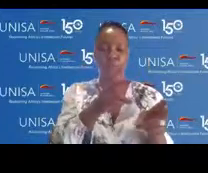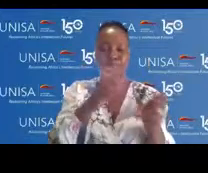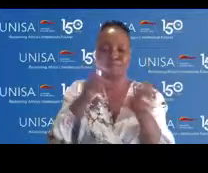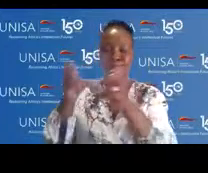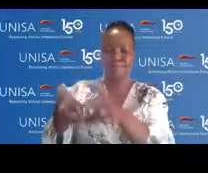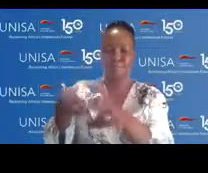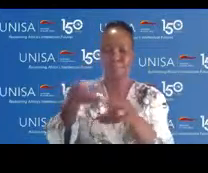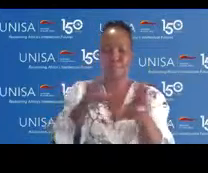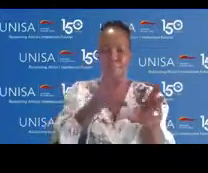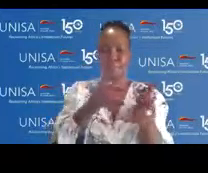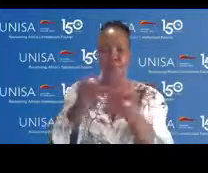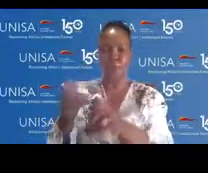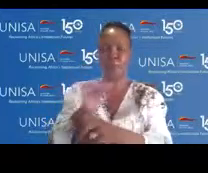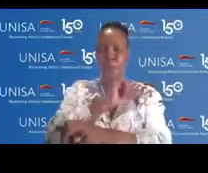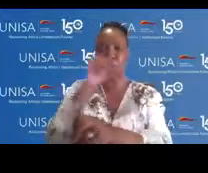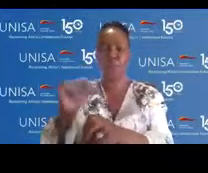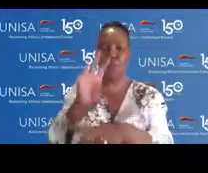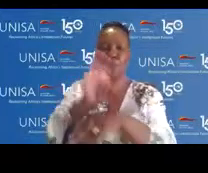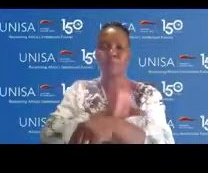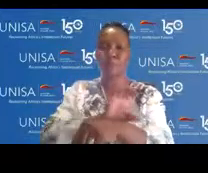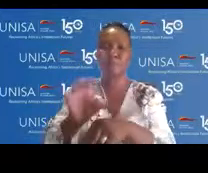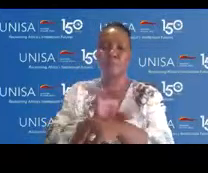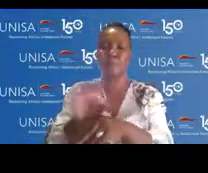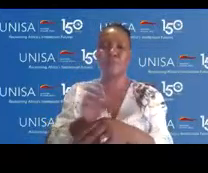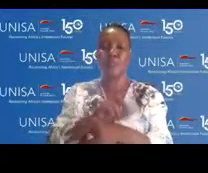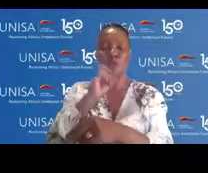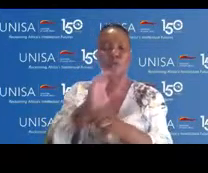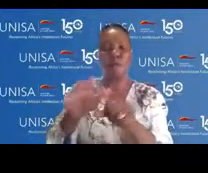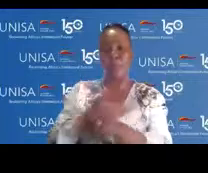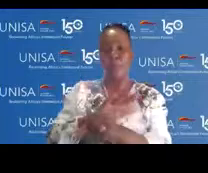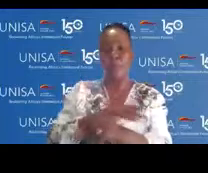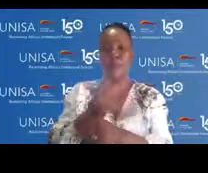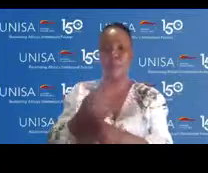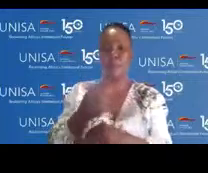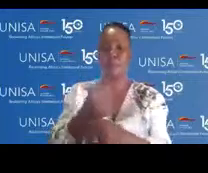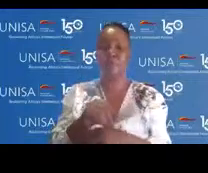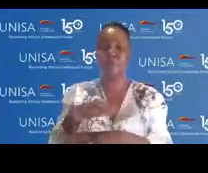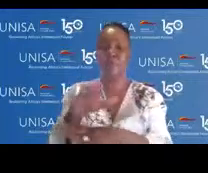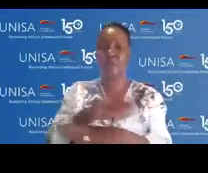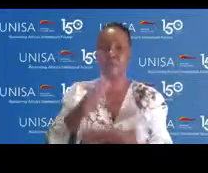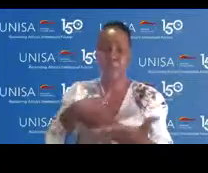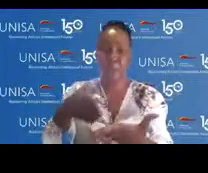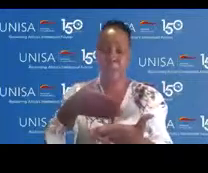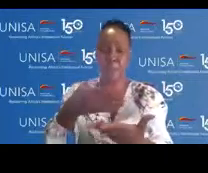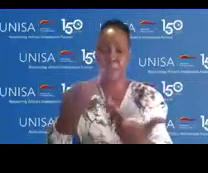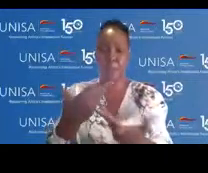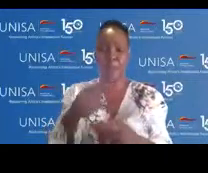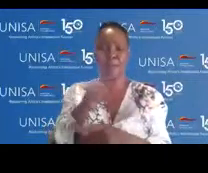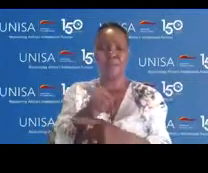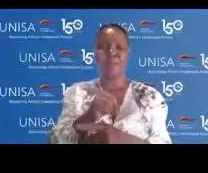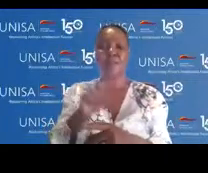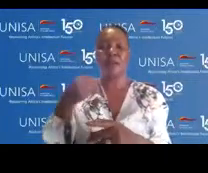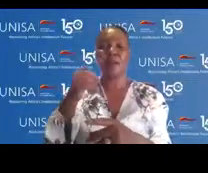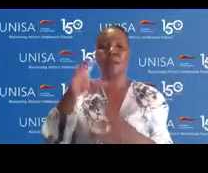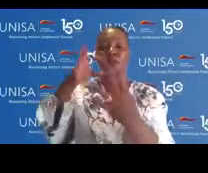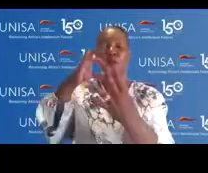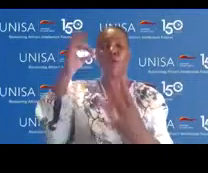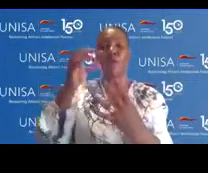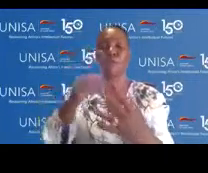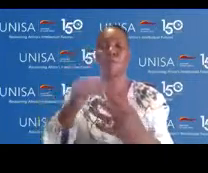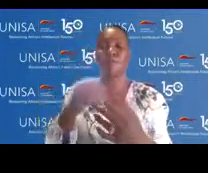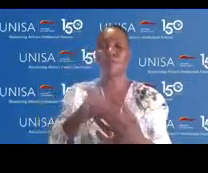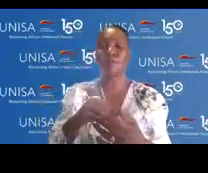computer. So that's also quite useful, guys, because if you're running out of space, then this is also an option. Instead of deleting your